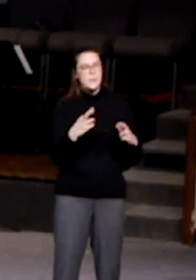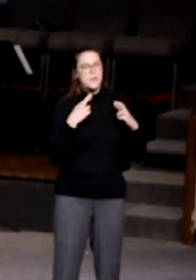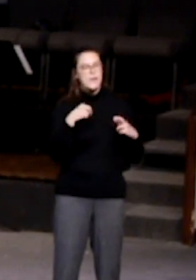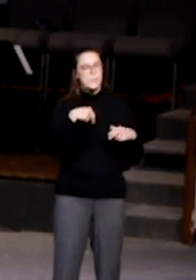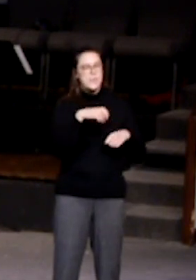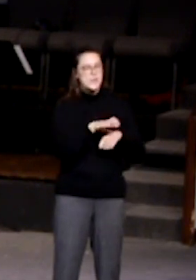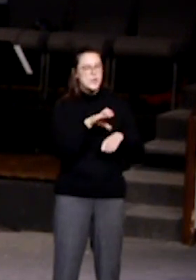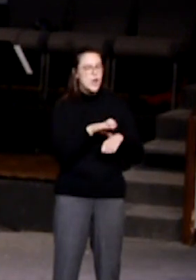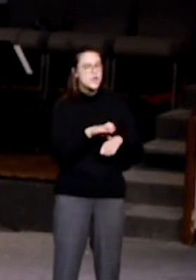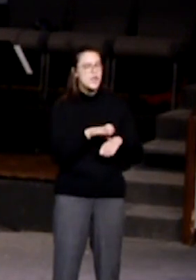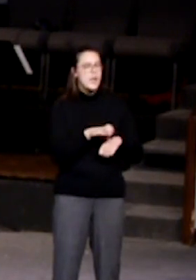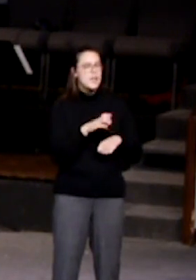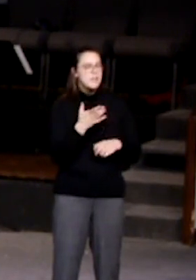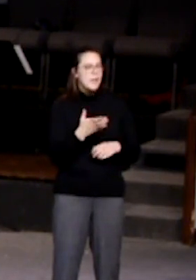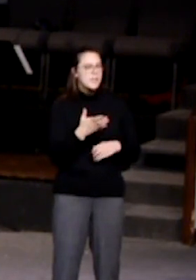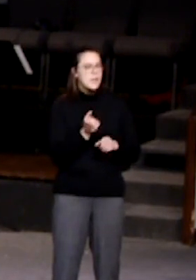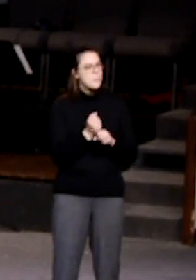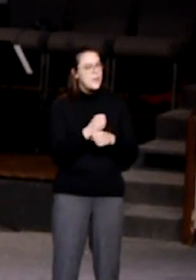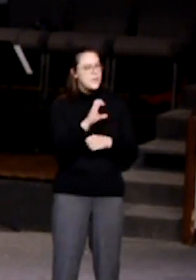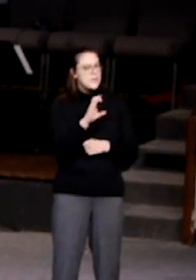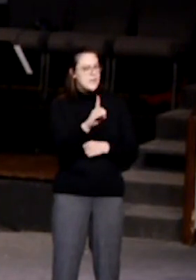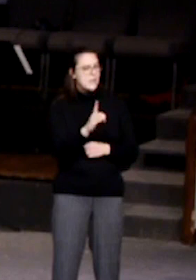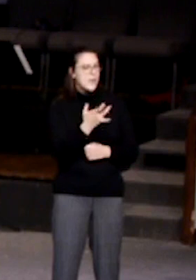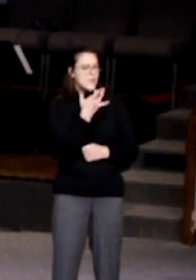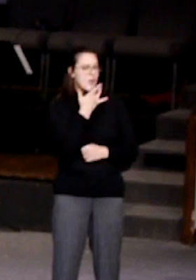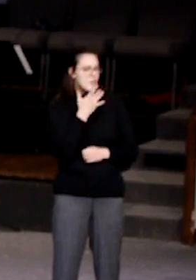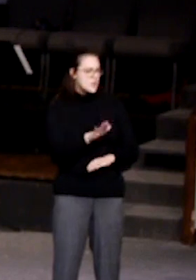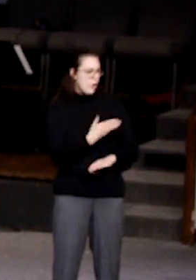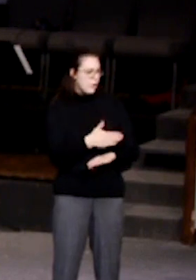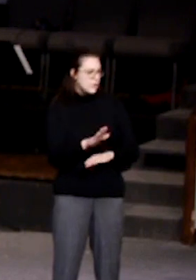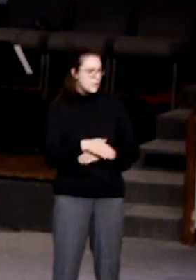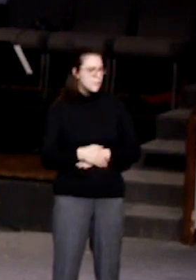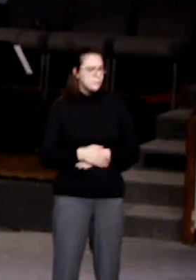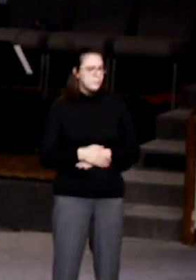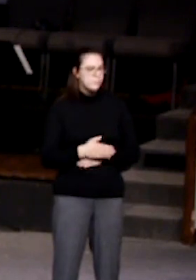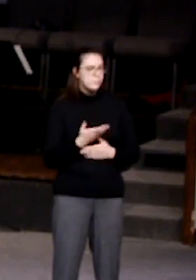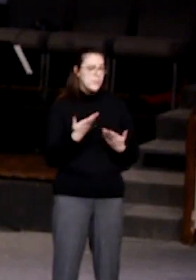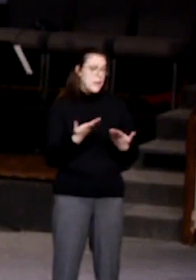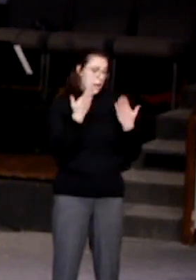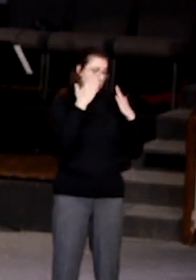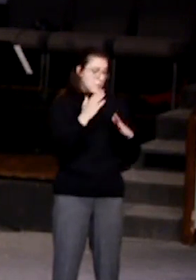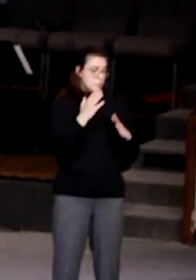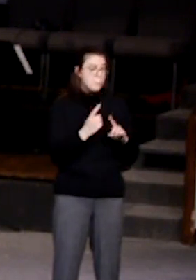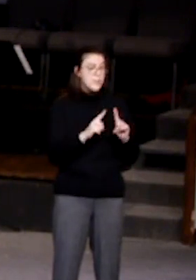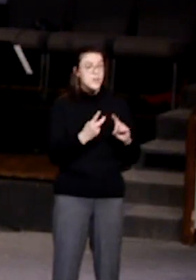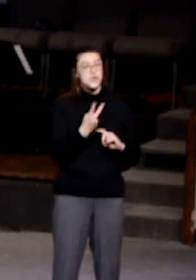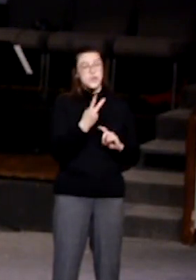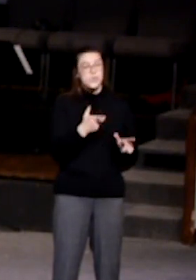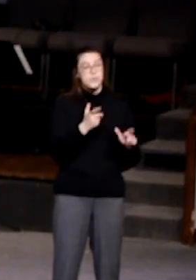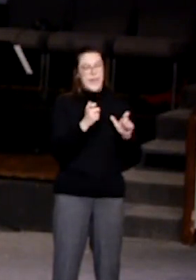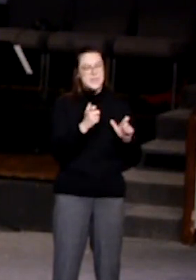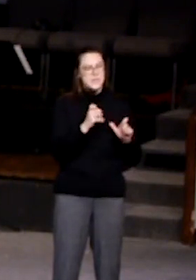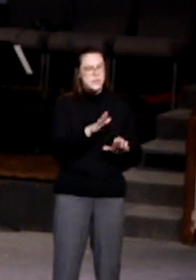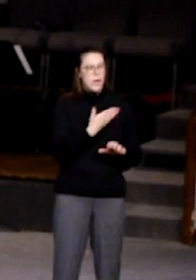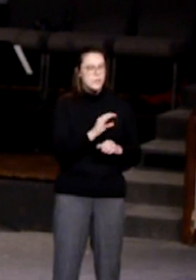church, they made this CD of their favorite songs." And so she said, "I don't know if it'll help, but there's two fast songs on this, and number